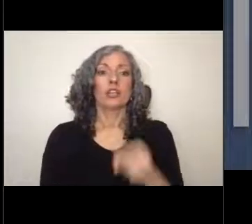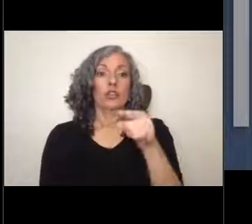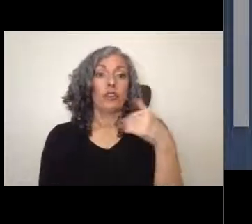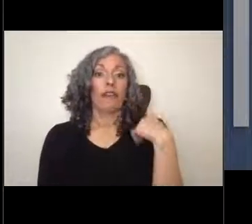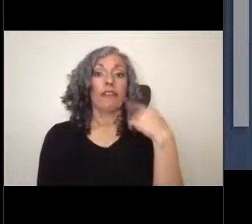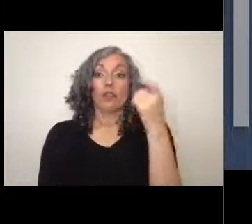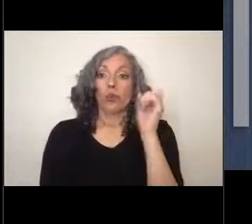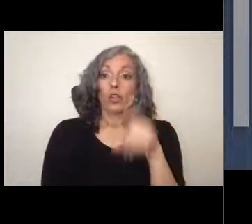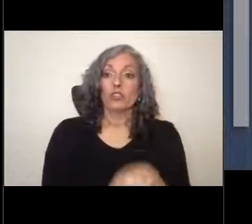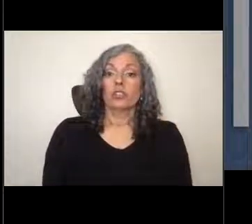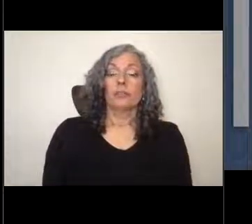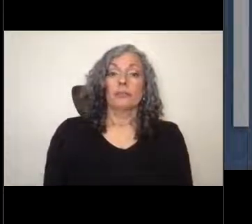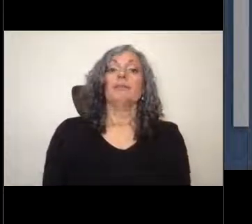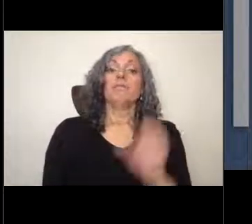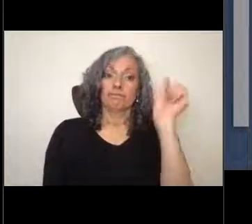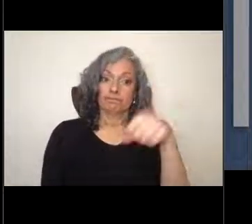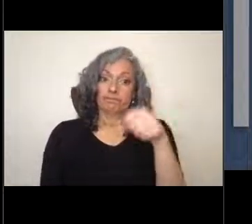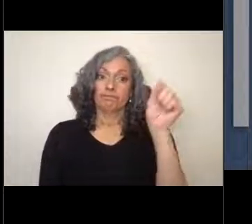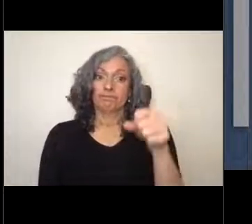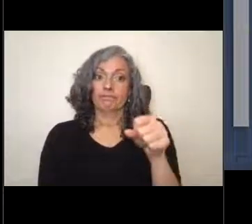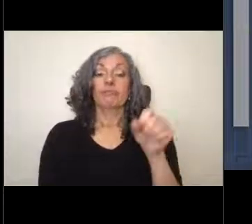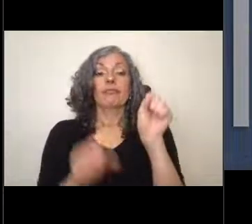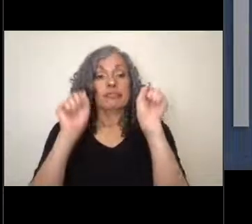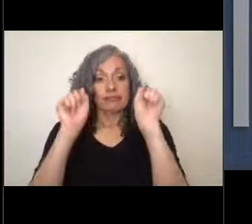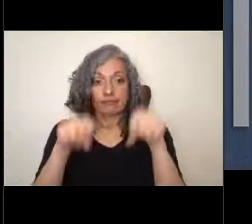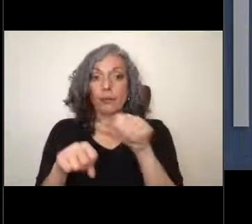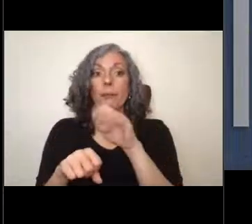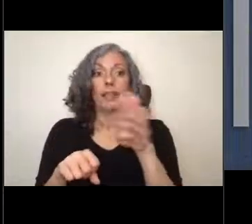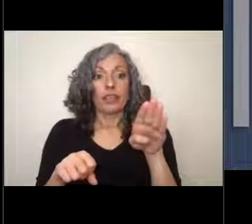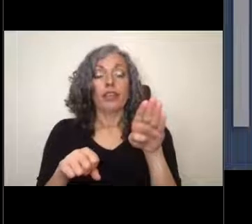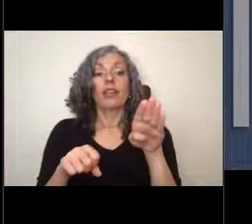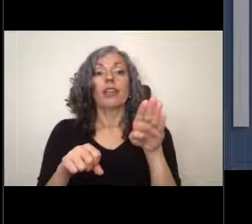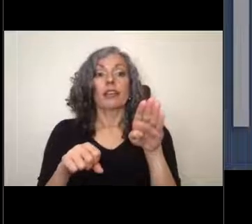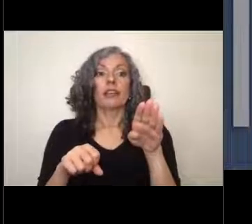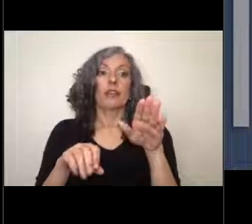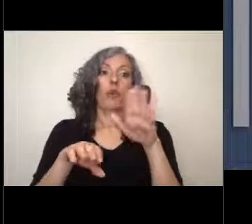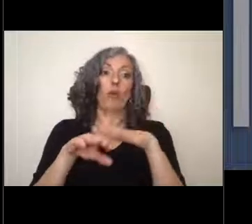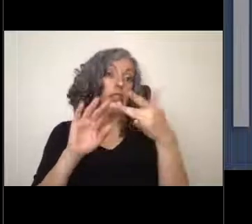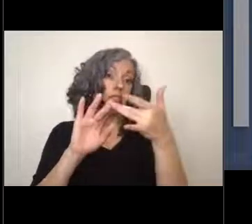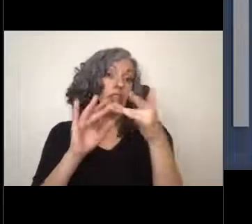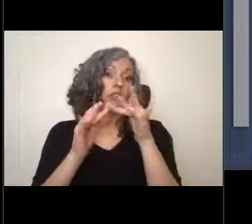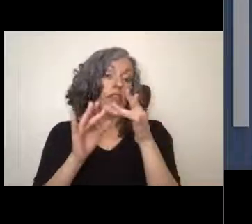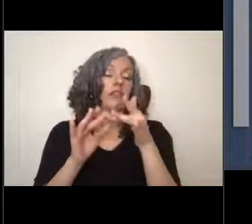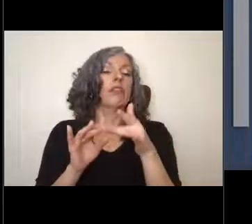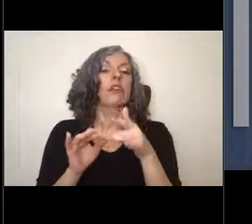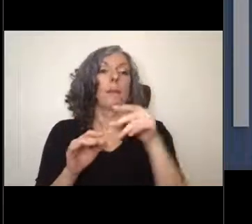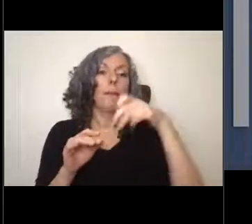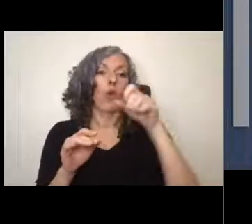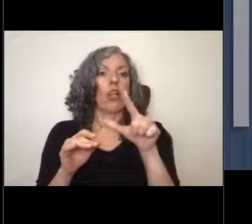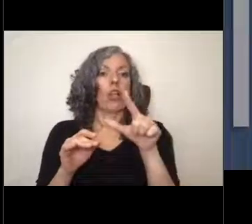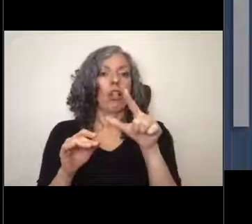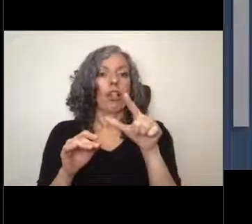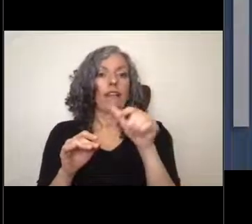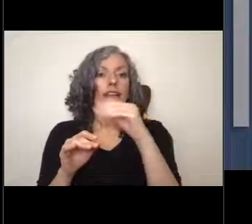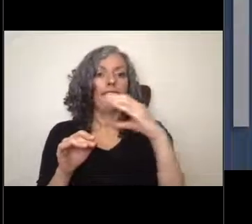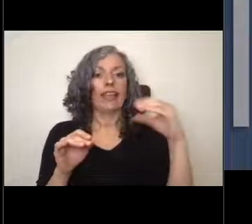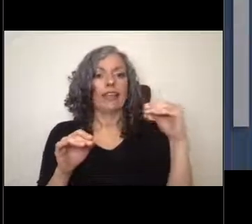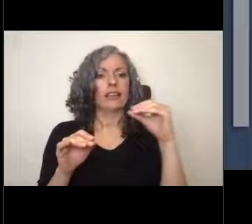question? Yes, and this can be handled offline, of course, but Paul and Tanisha,